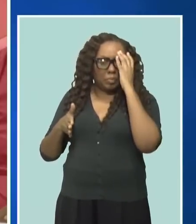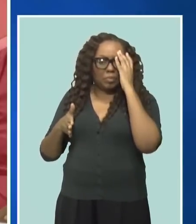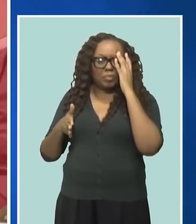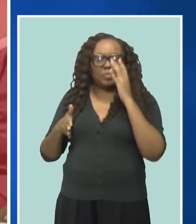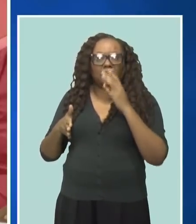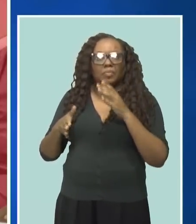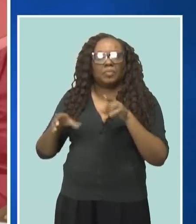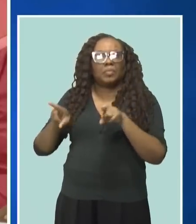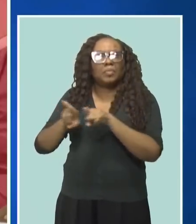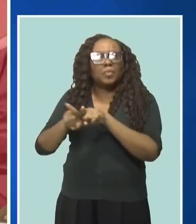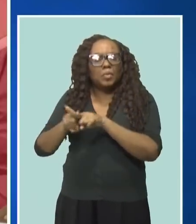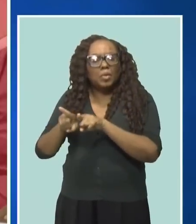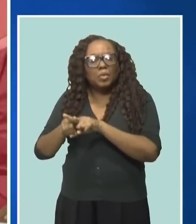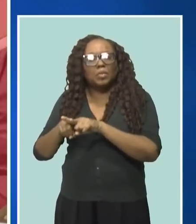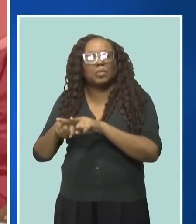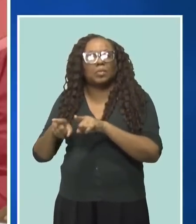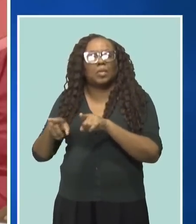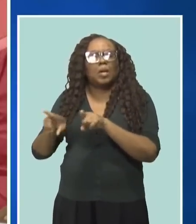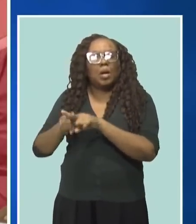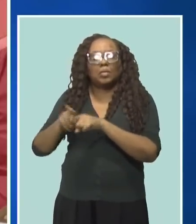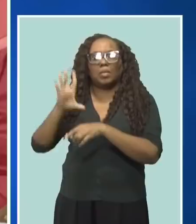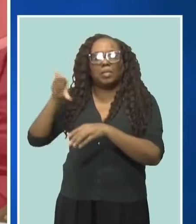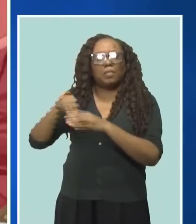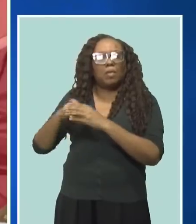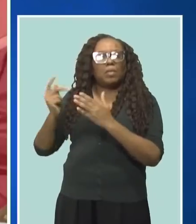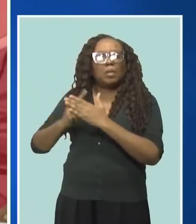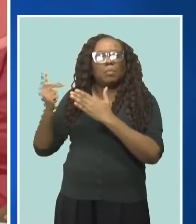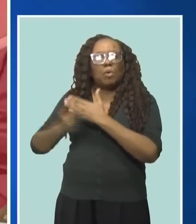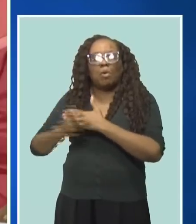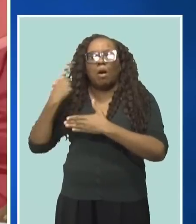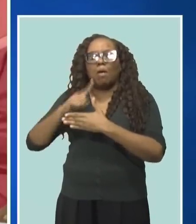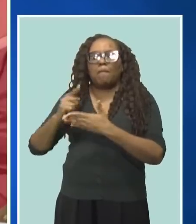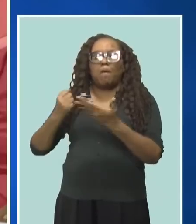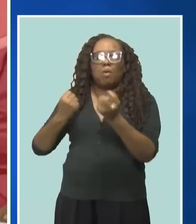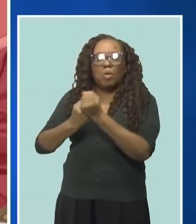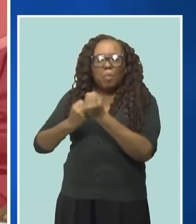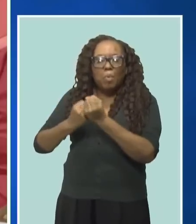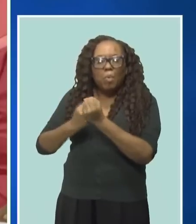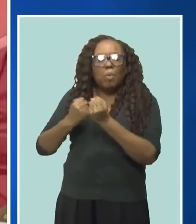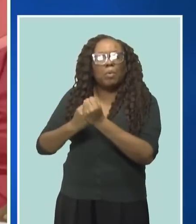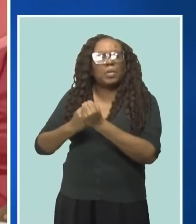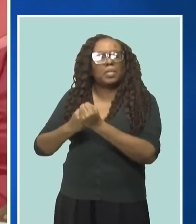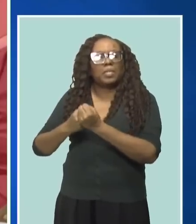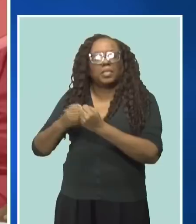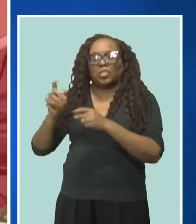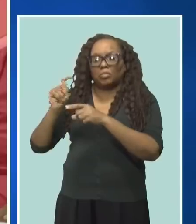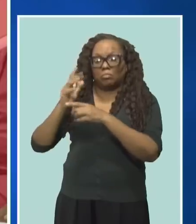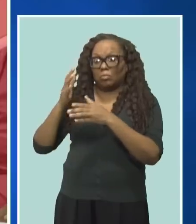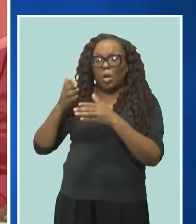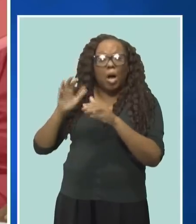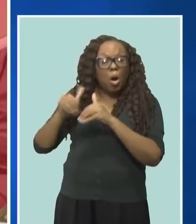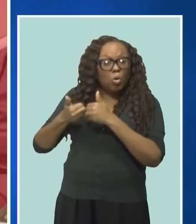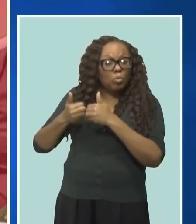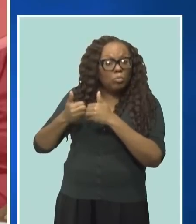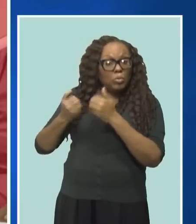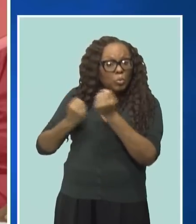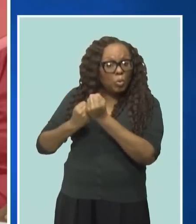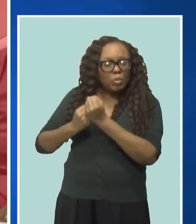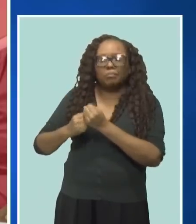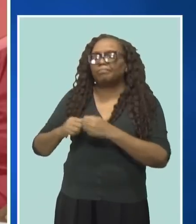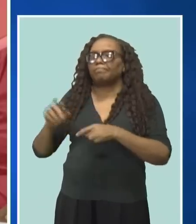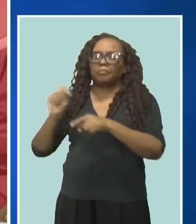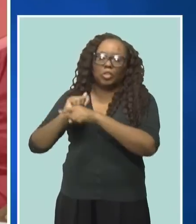Manufest Manufacturing Incubator Program. They benefited from training in manufacturing